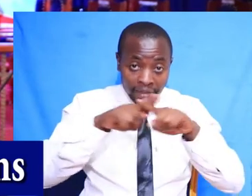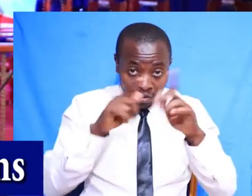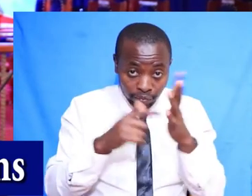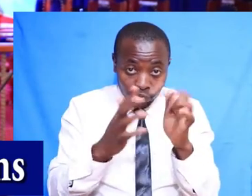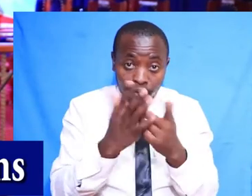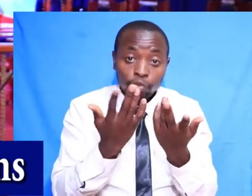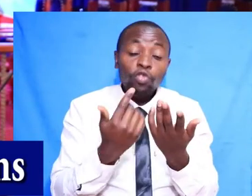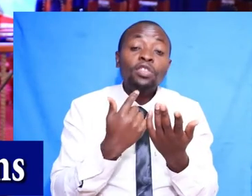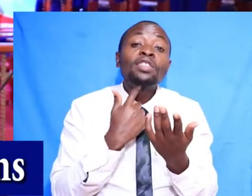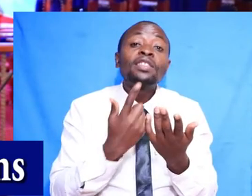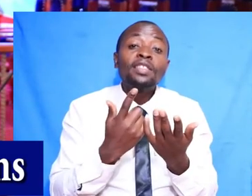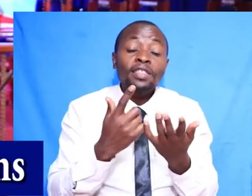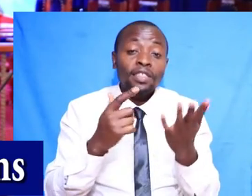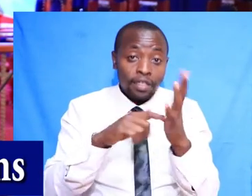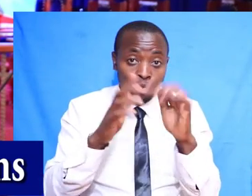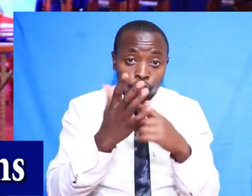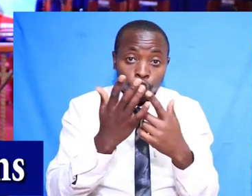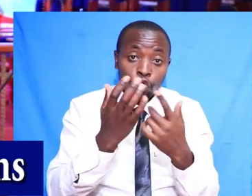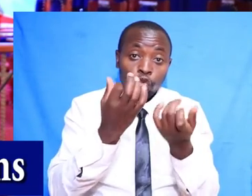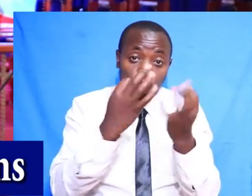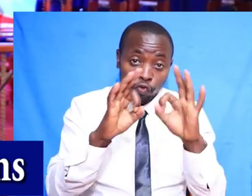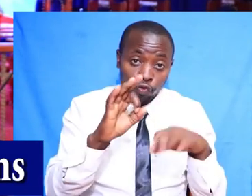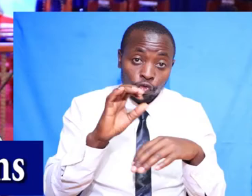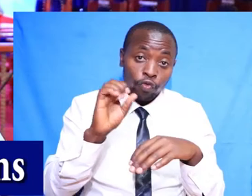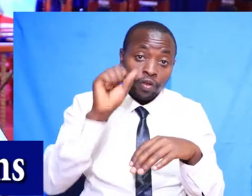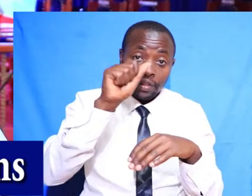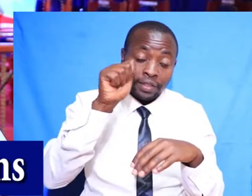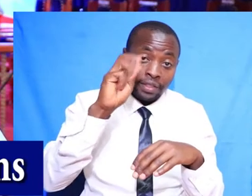says in the book of Psalm